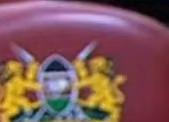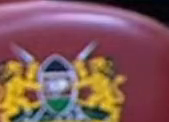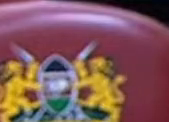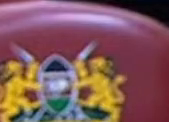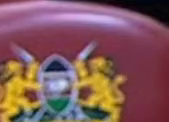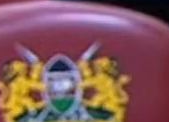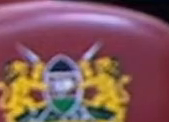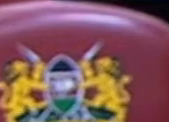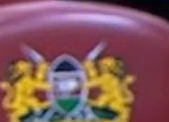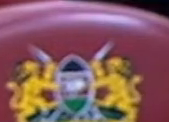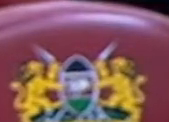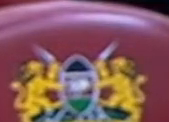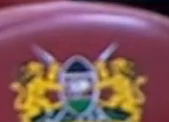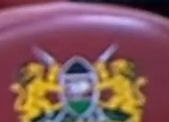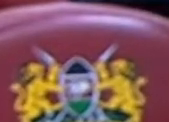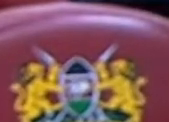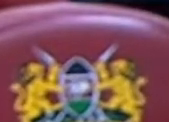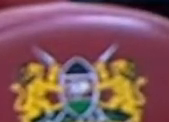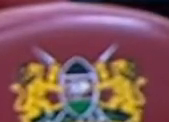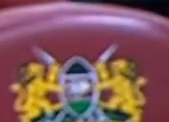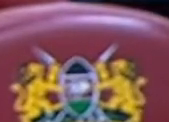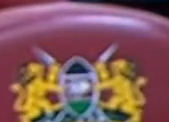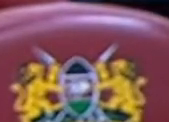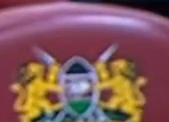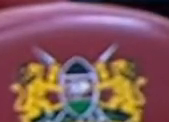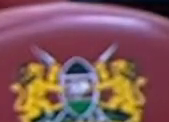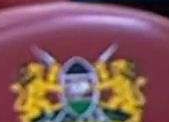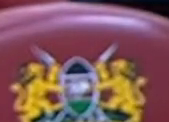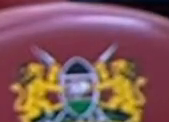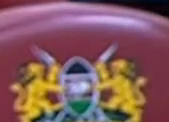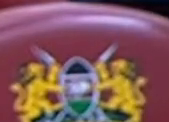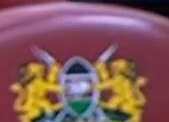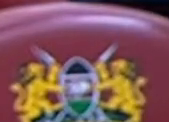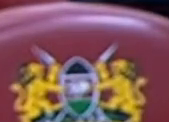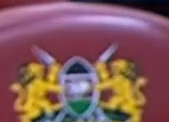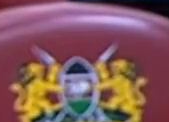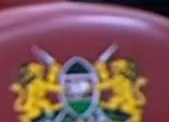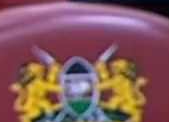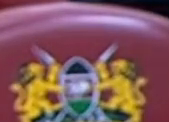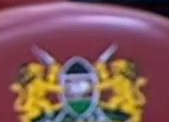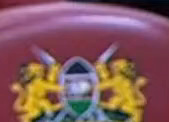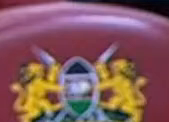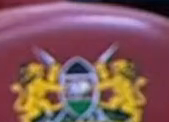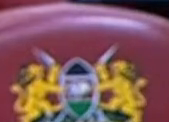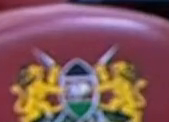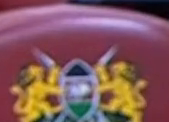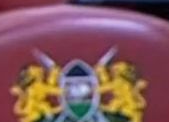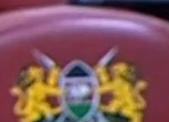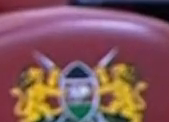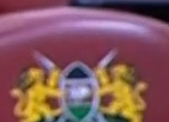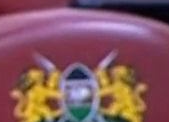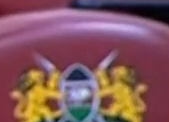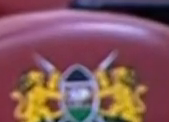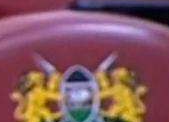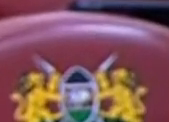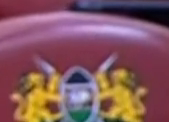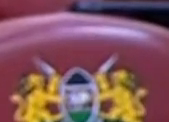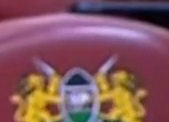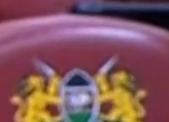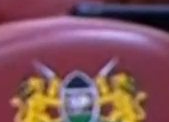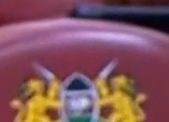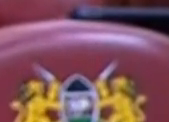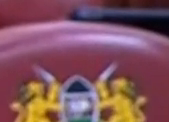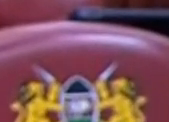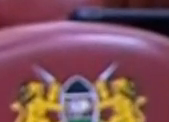very, very humble legislator who had friends across the board. He didn't like controversy at